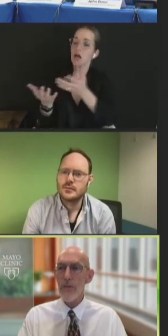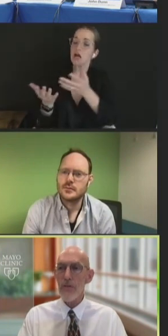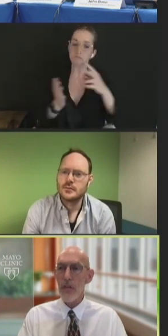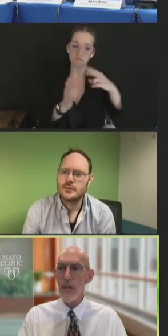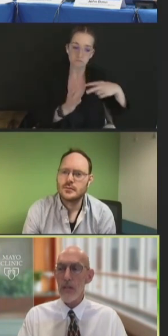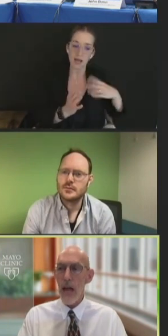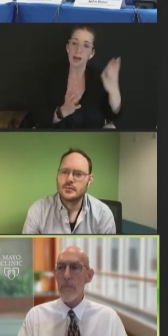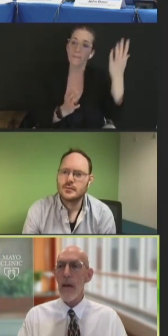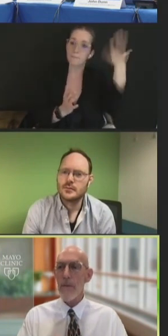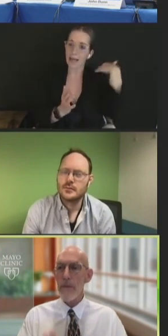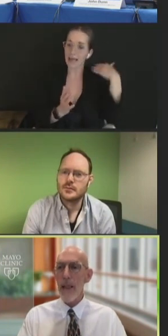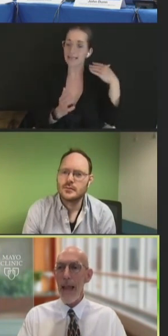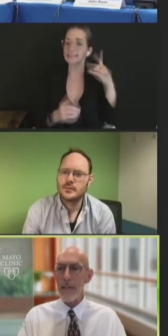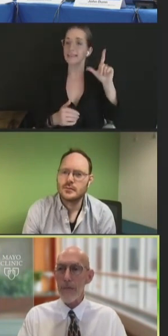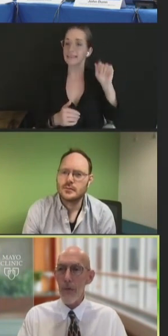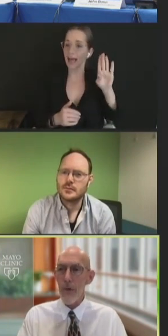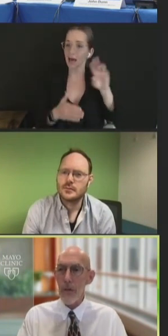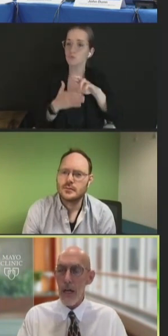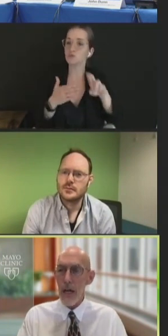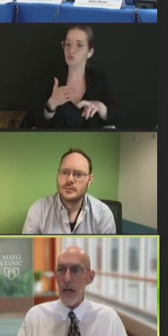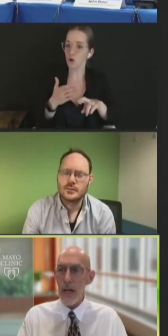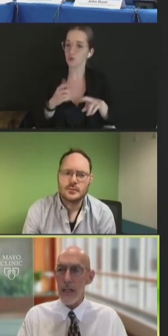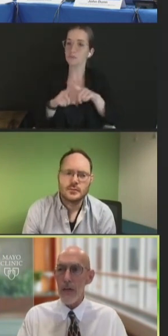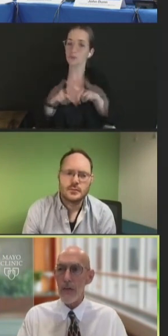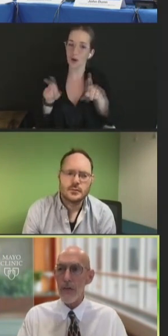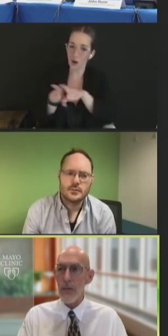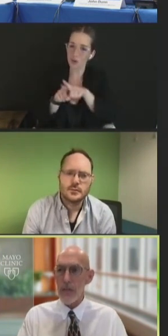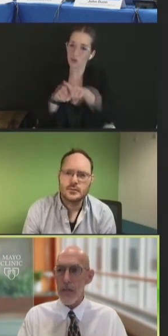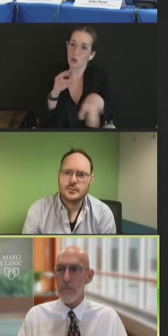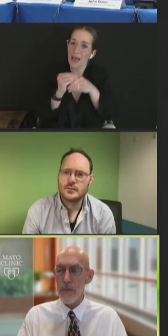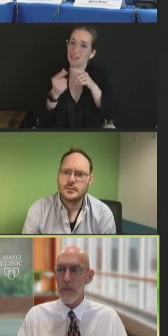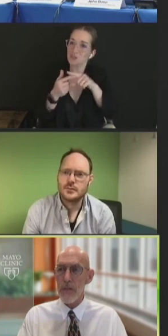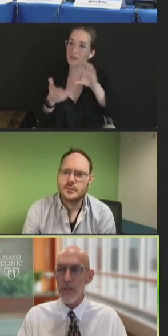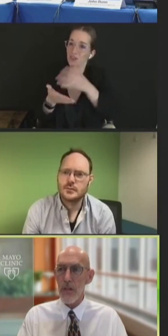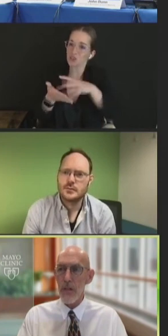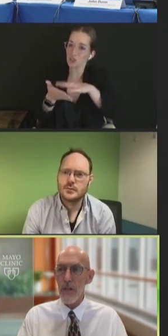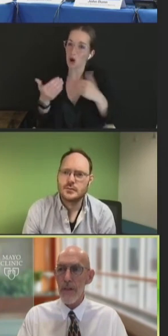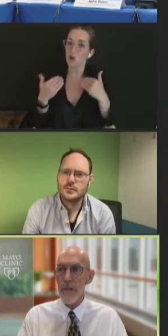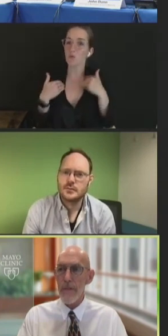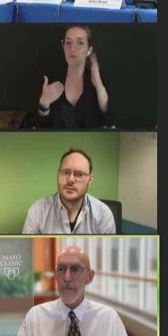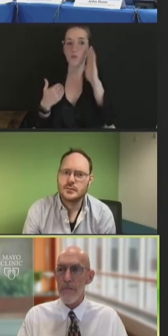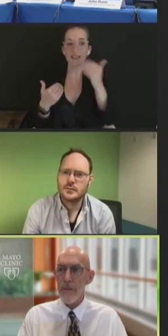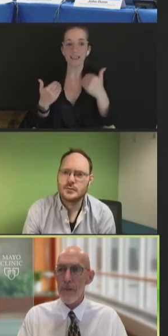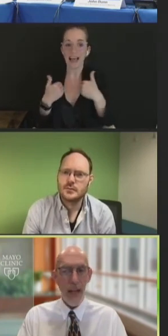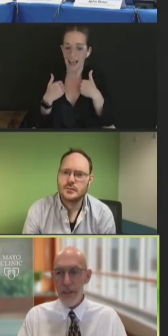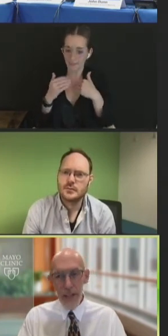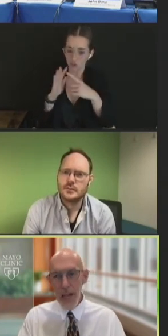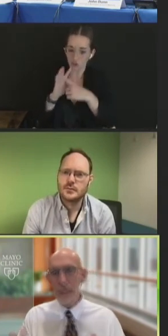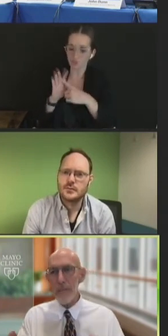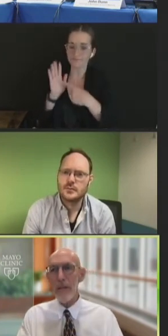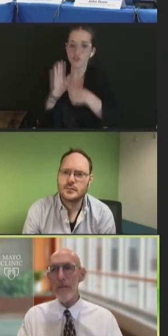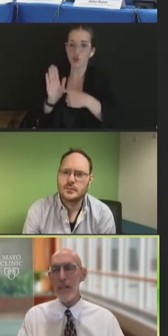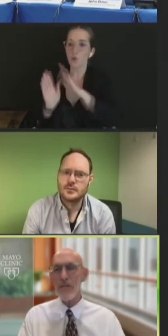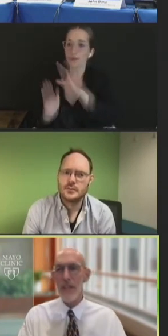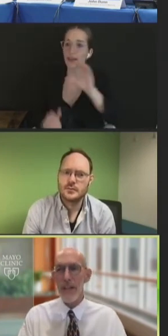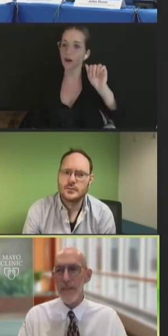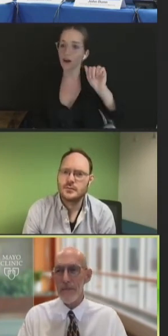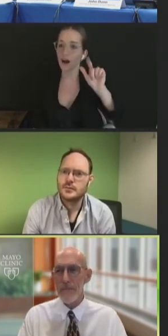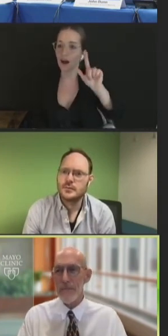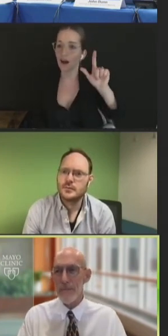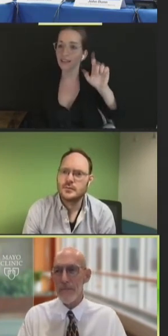have their genotype flagged for alleles or SNPs of concern. Not there yet, but